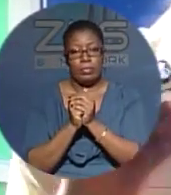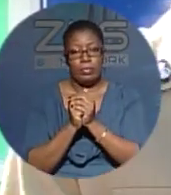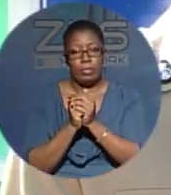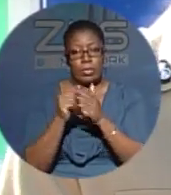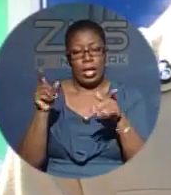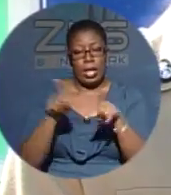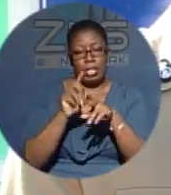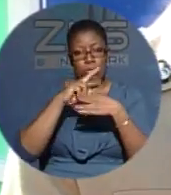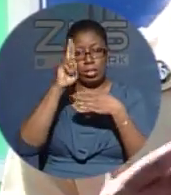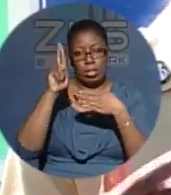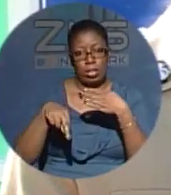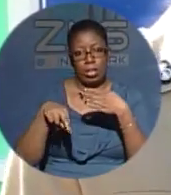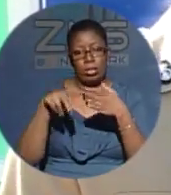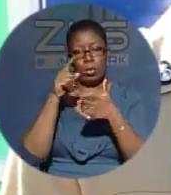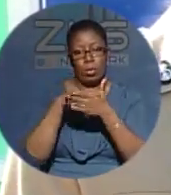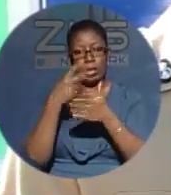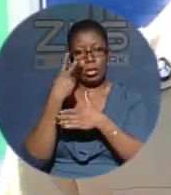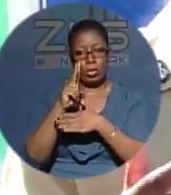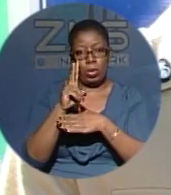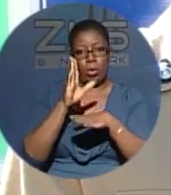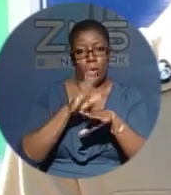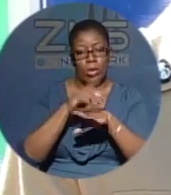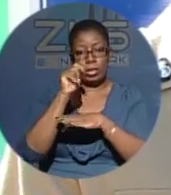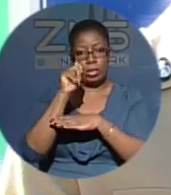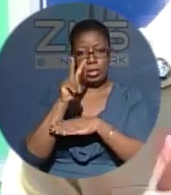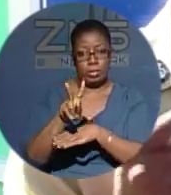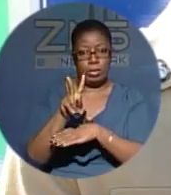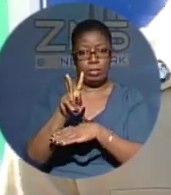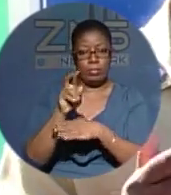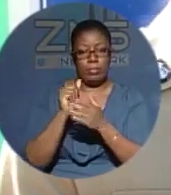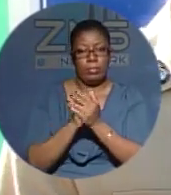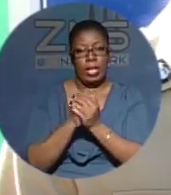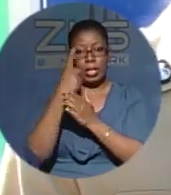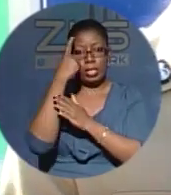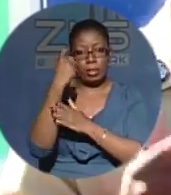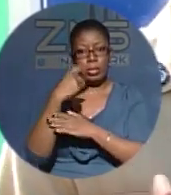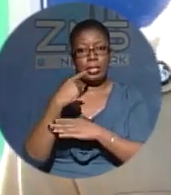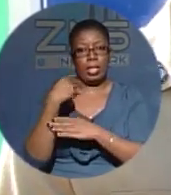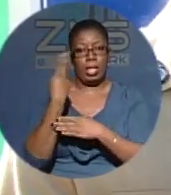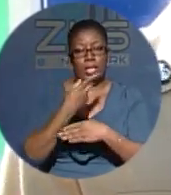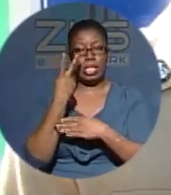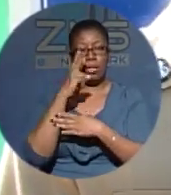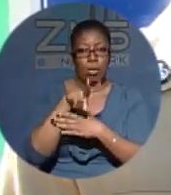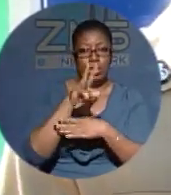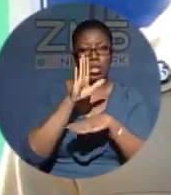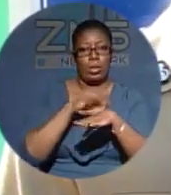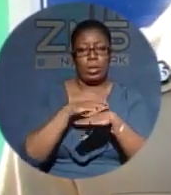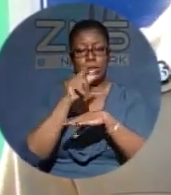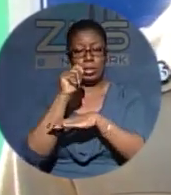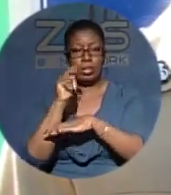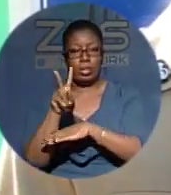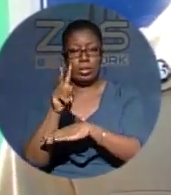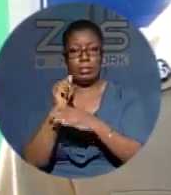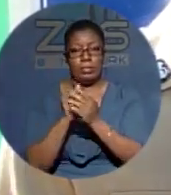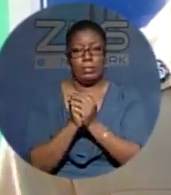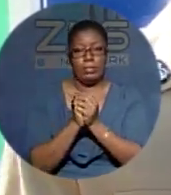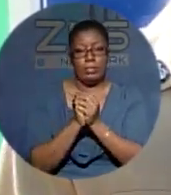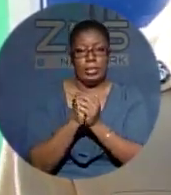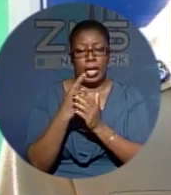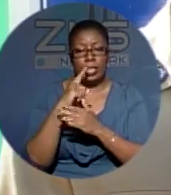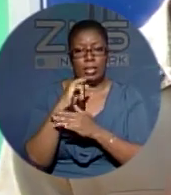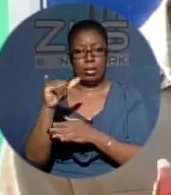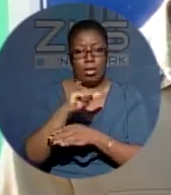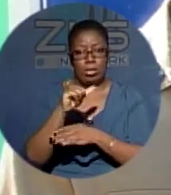result of what they saw on the telecast. That's what they saw. The suspect even tell us that he watched it on television. And he